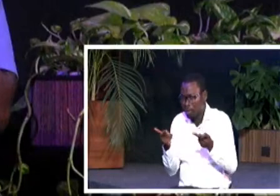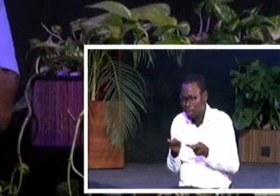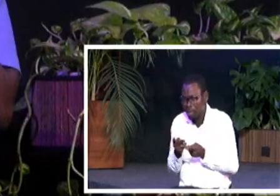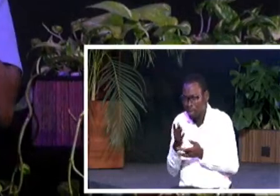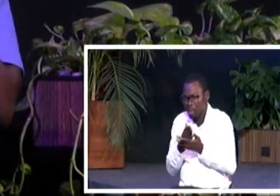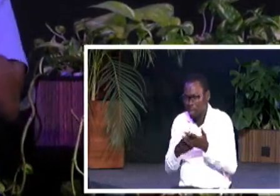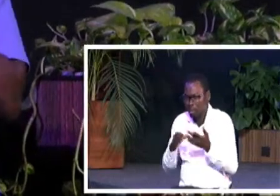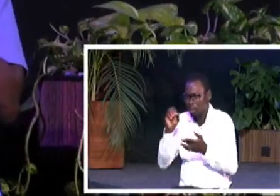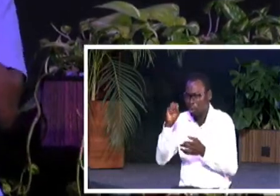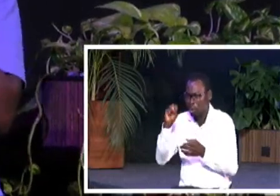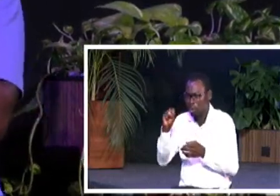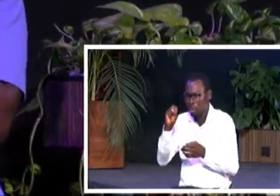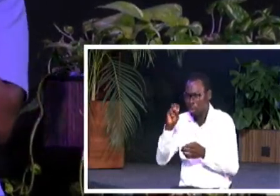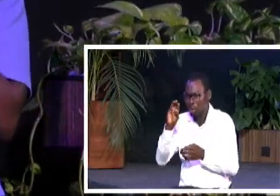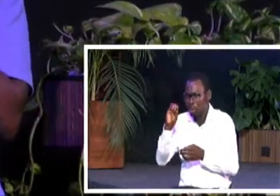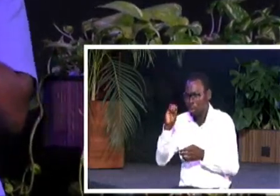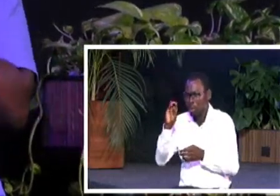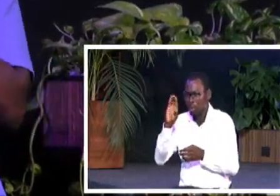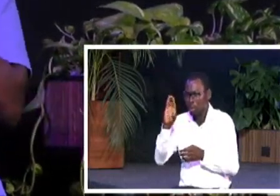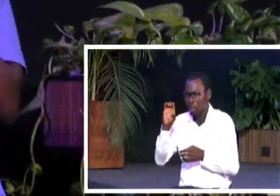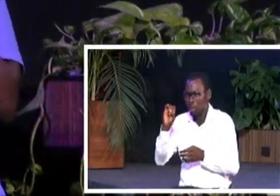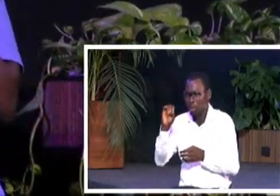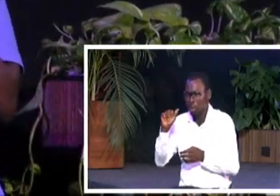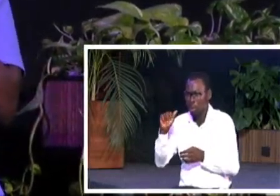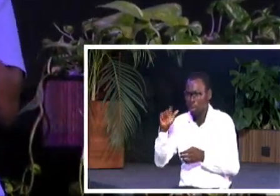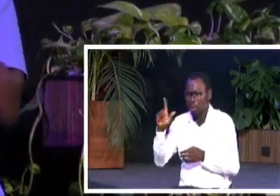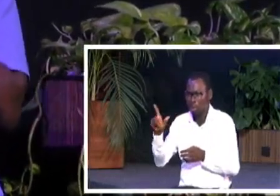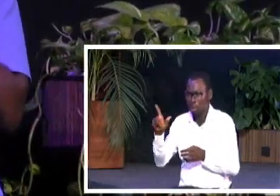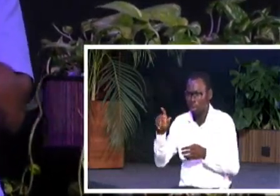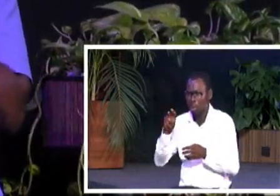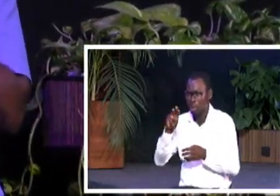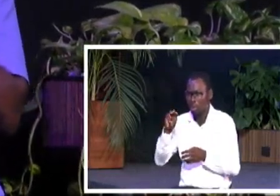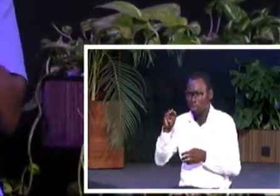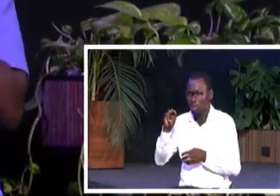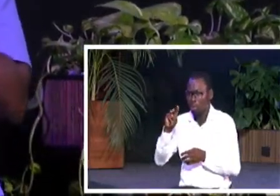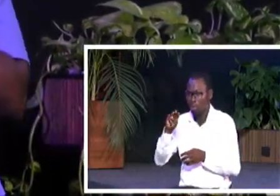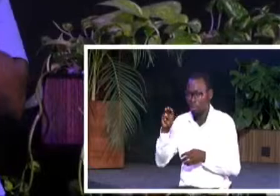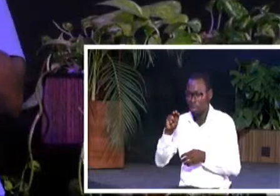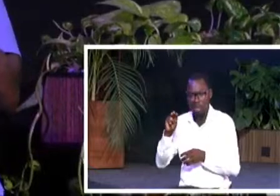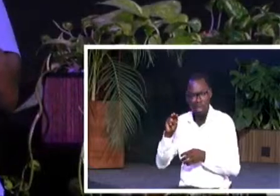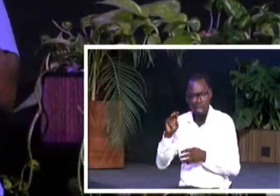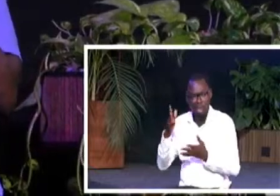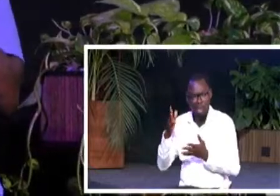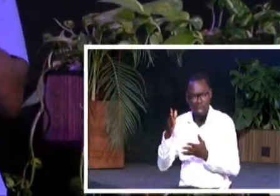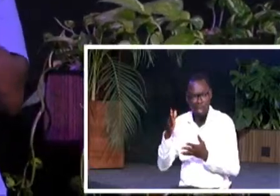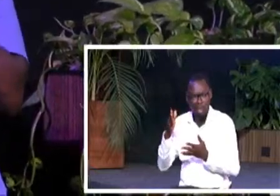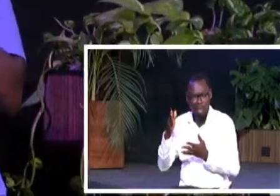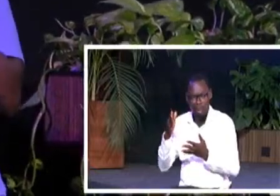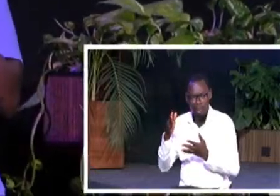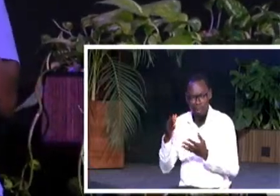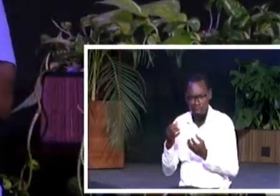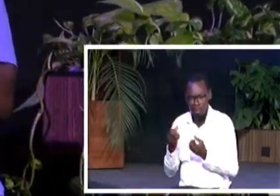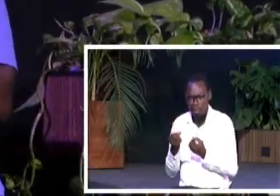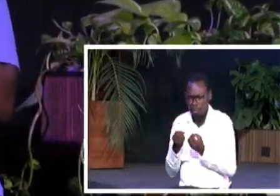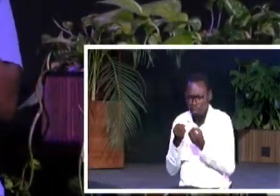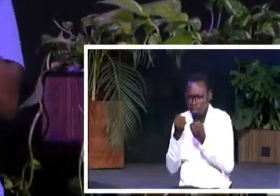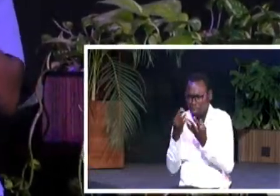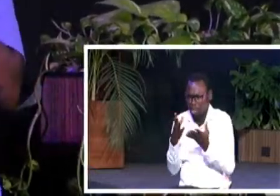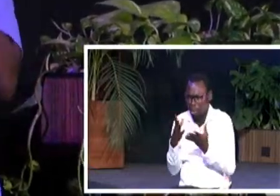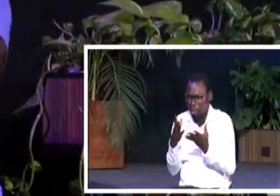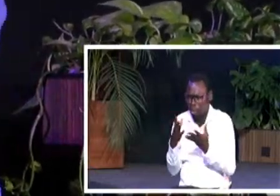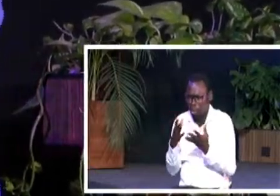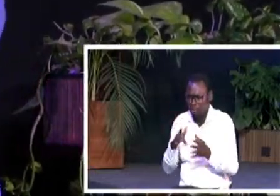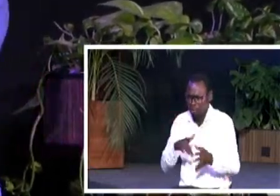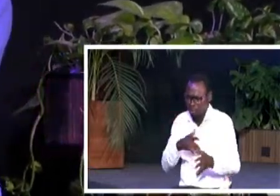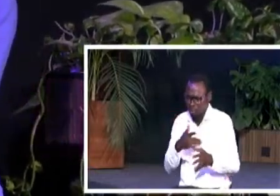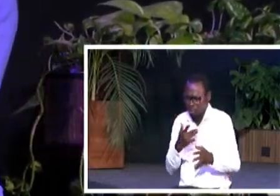media, trust me, in the next 5 years, nobody will need your skill because most of these platforms will be automated.